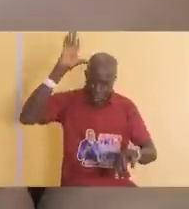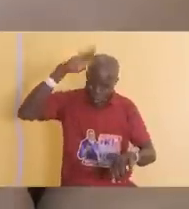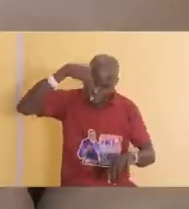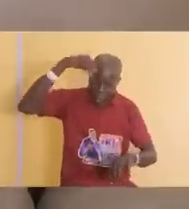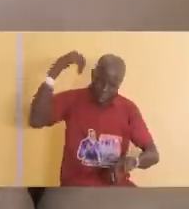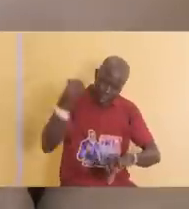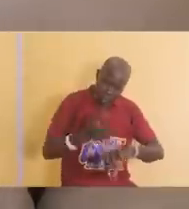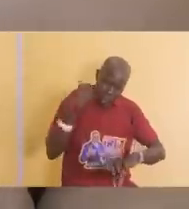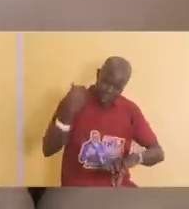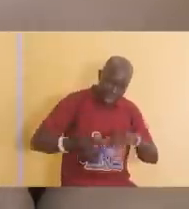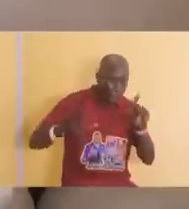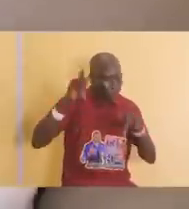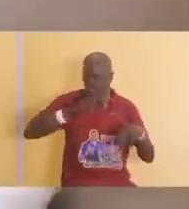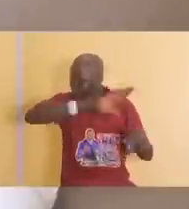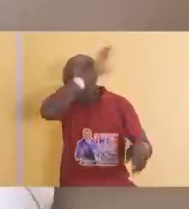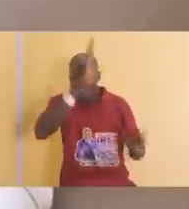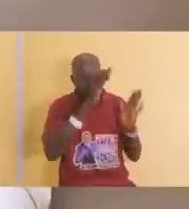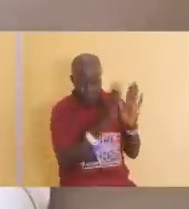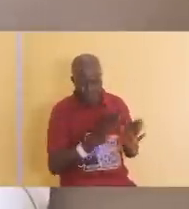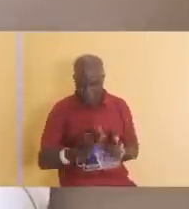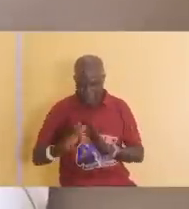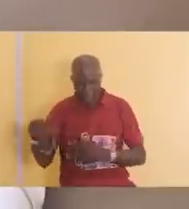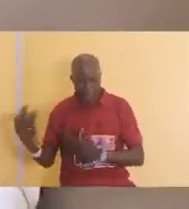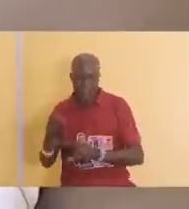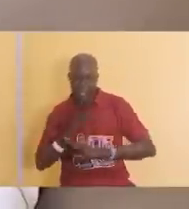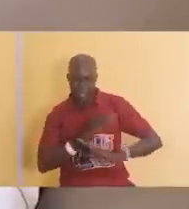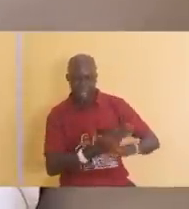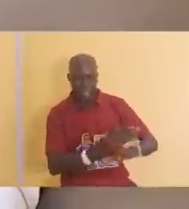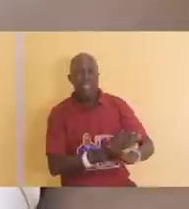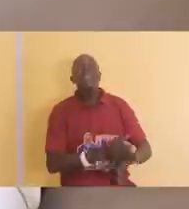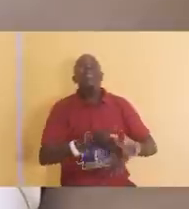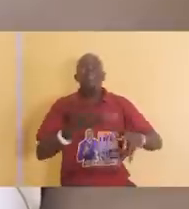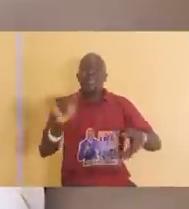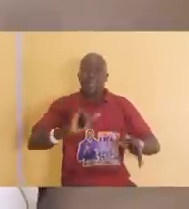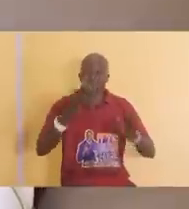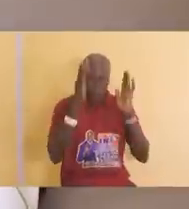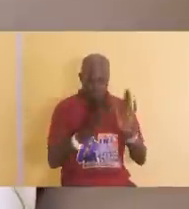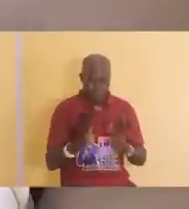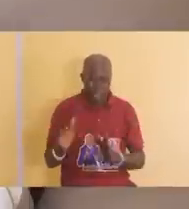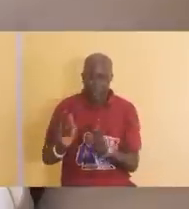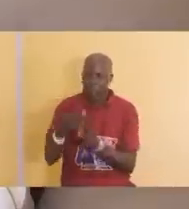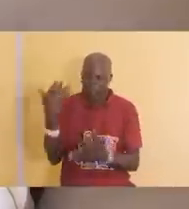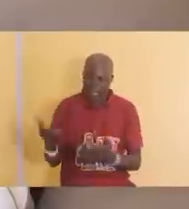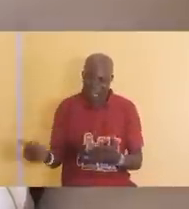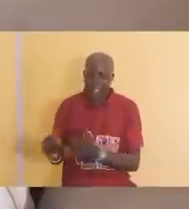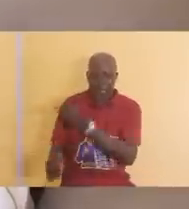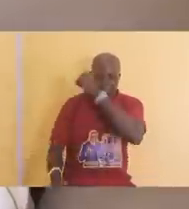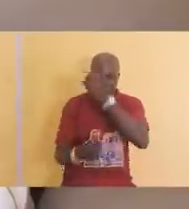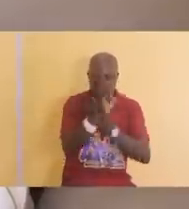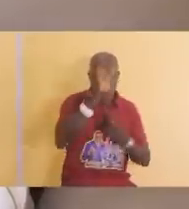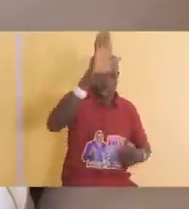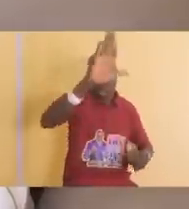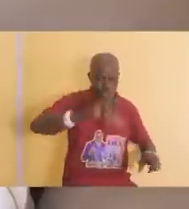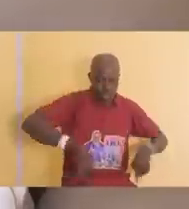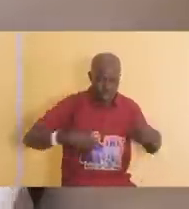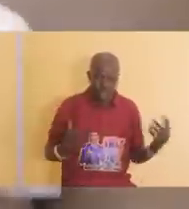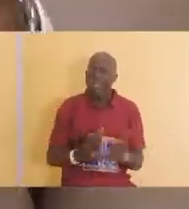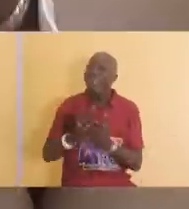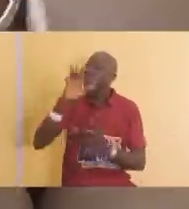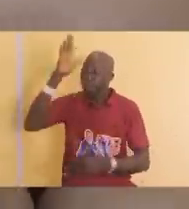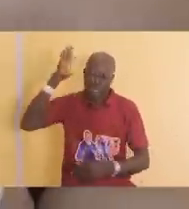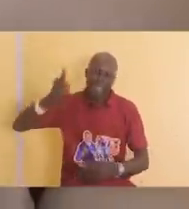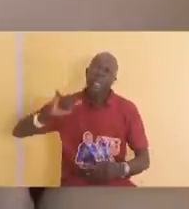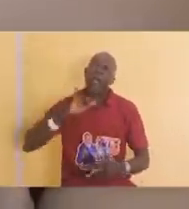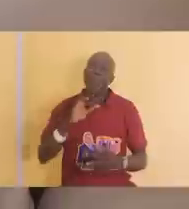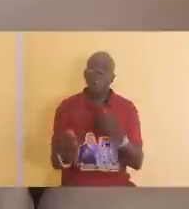Oh, never plan. They will not plan what will delay you. One more plan. It will buy you. They will plan what can destroy your life. Plan, that's their